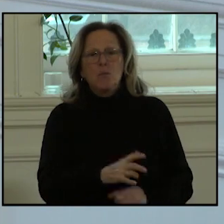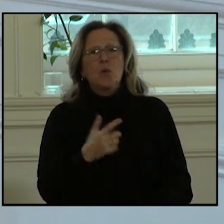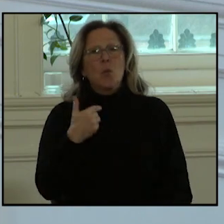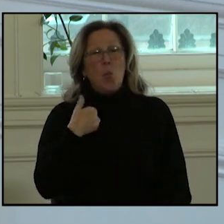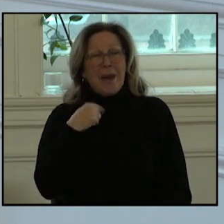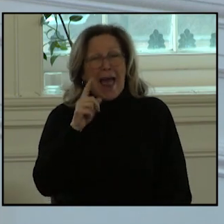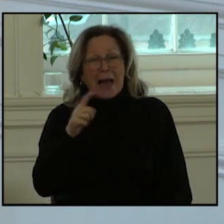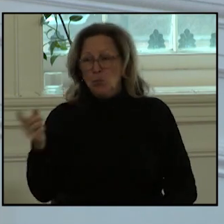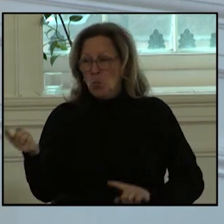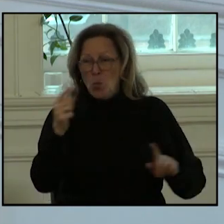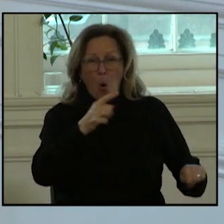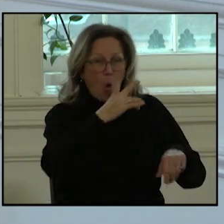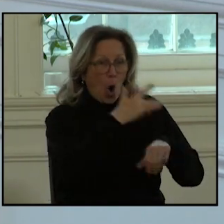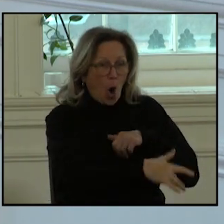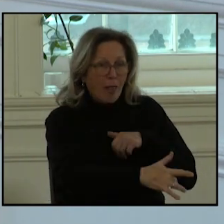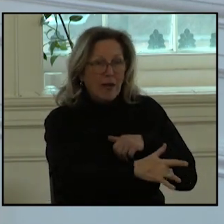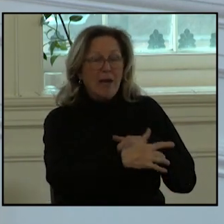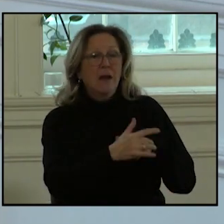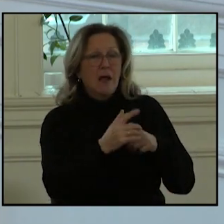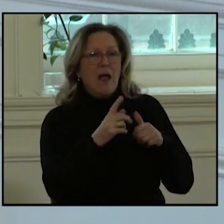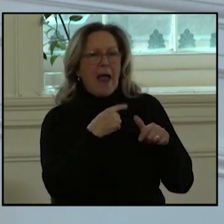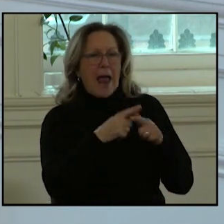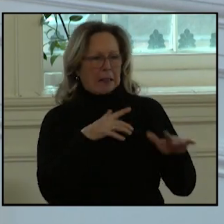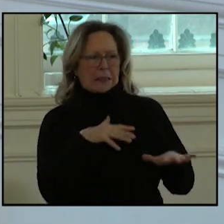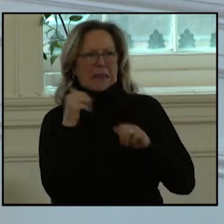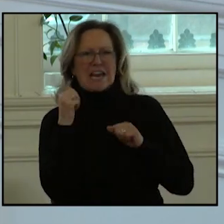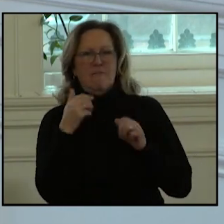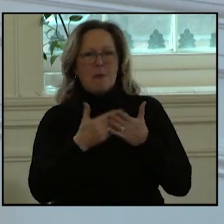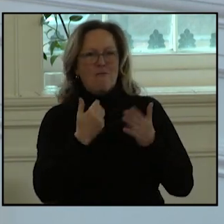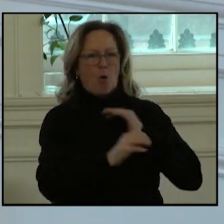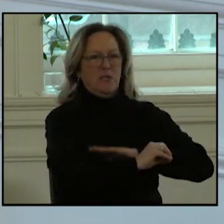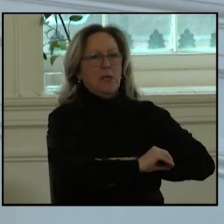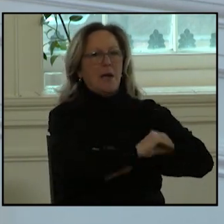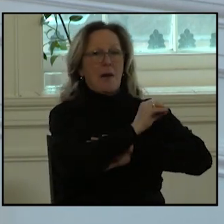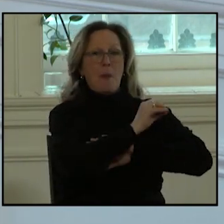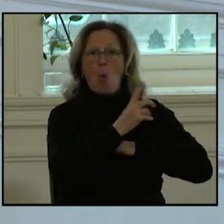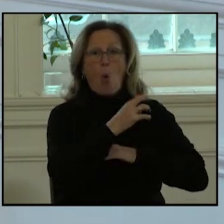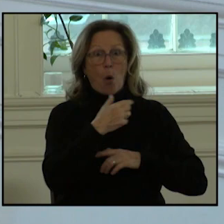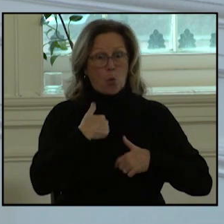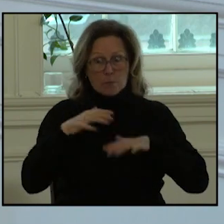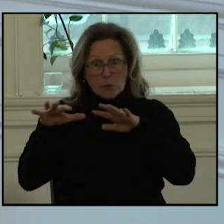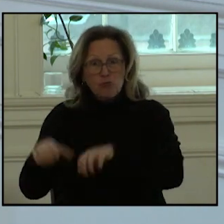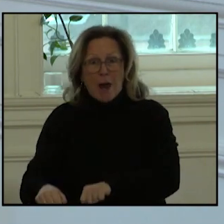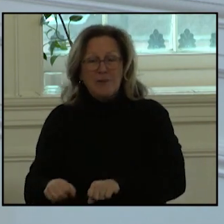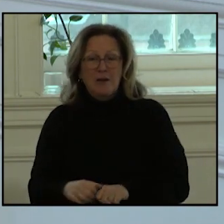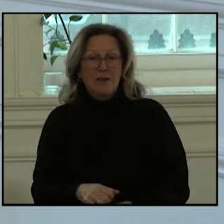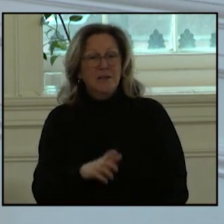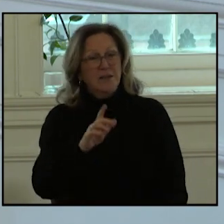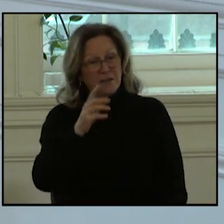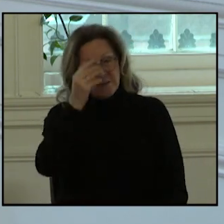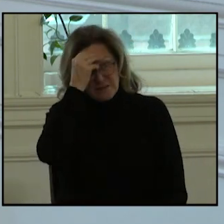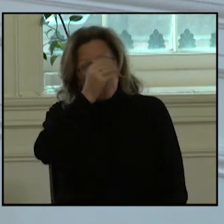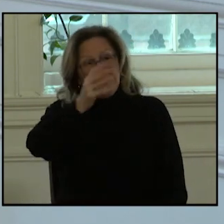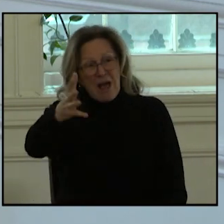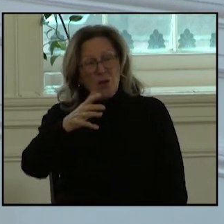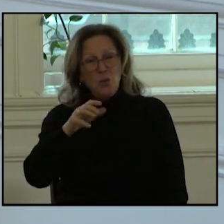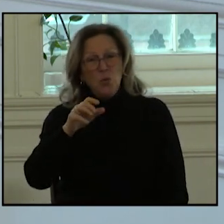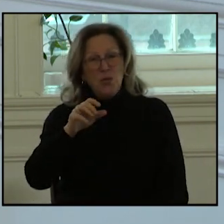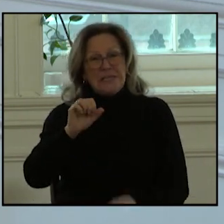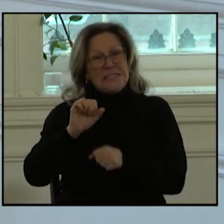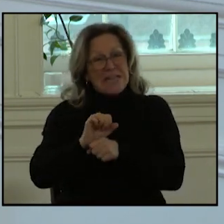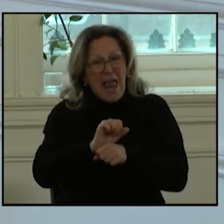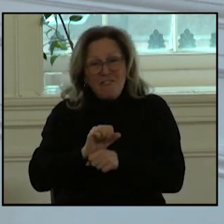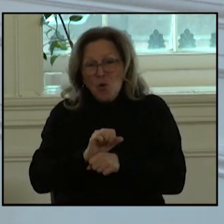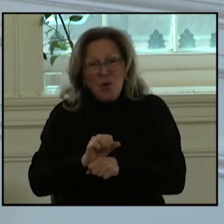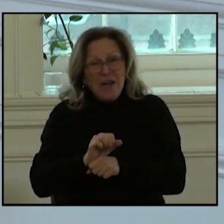set, for fear that we would get trapped on that plantation. So when I tell you slavery is not that far, enslavement is not